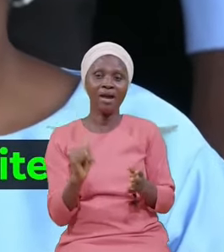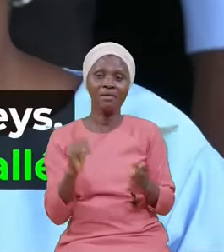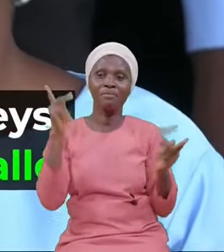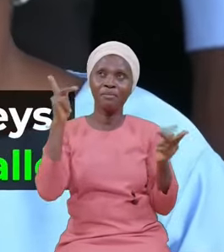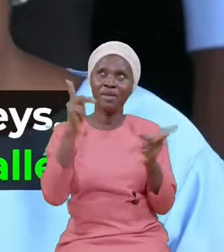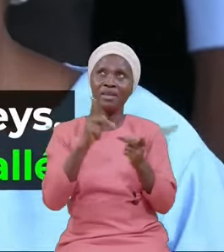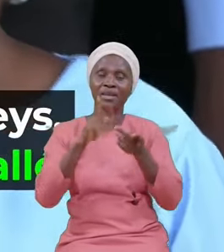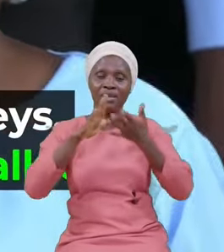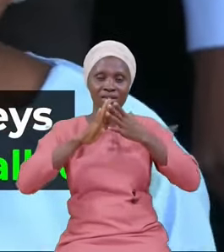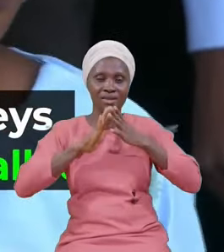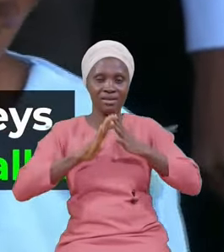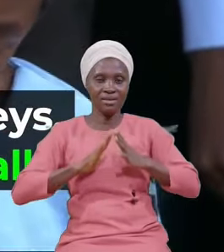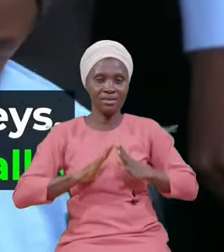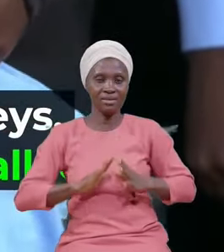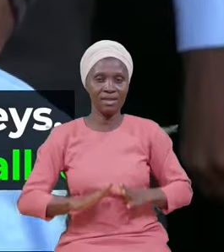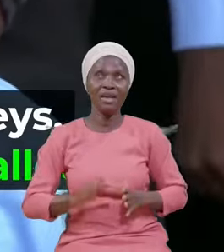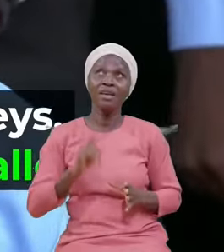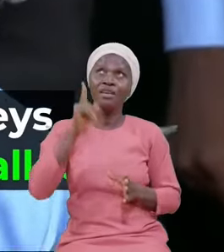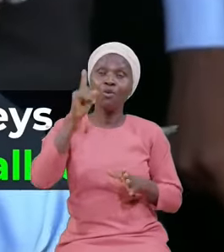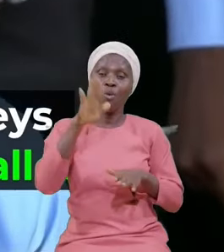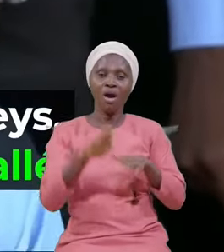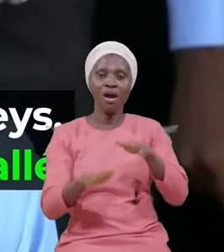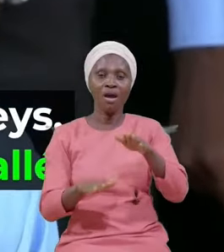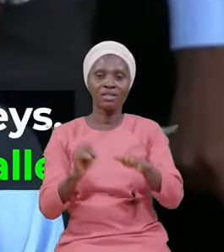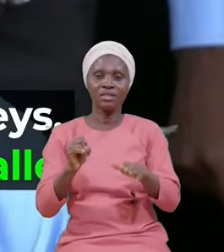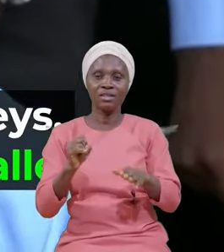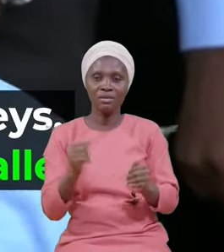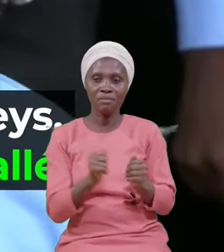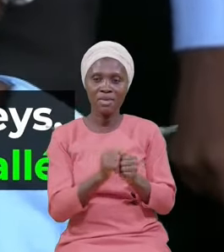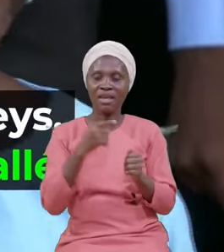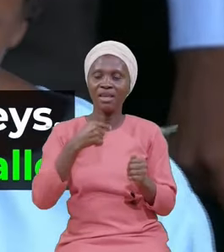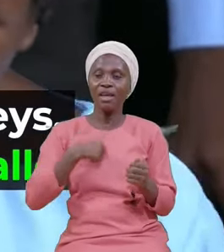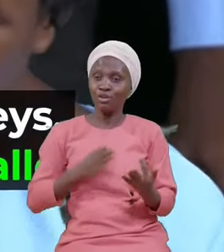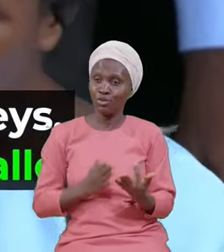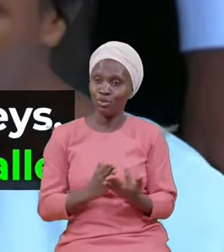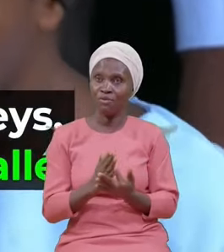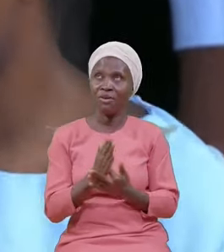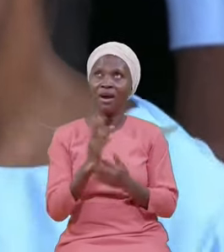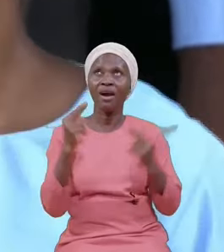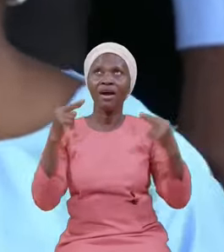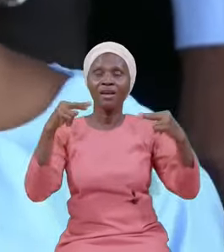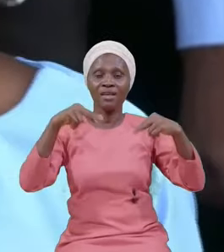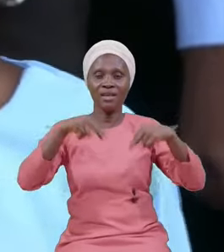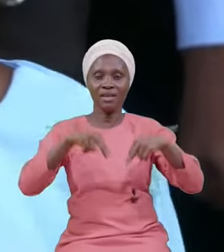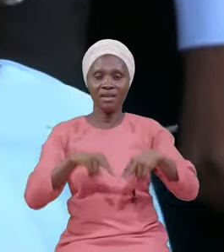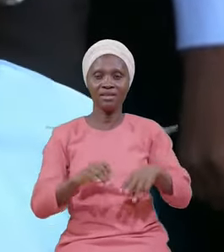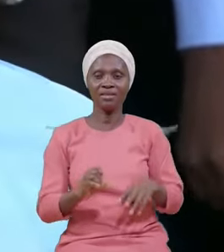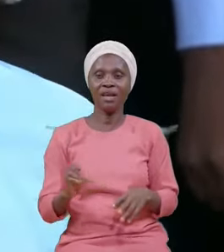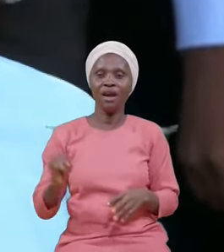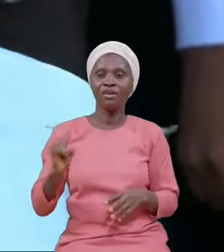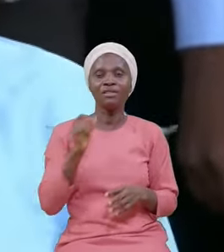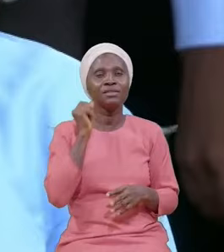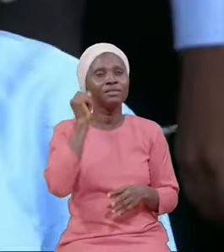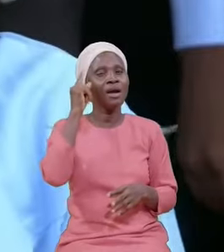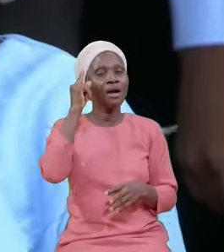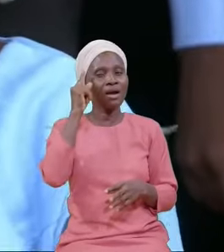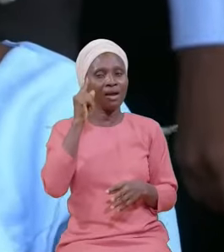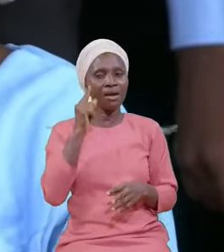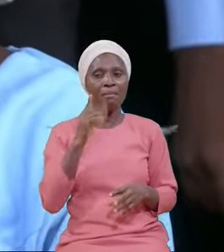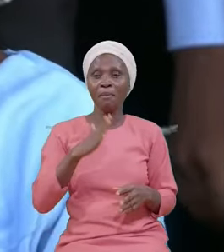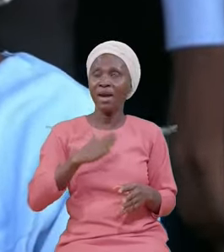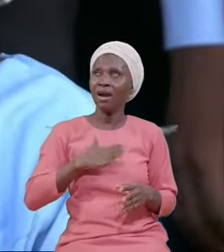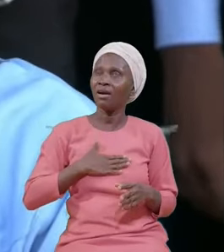peace he walks with me through valleys understands